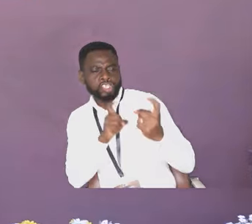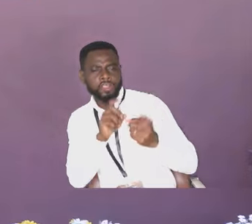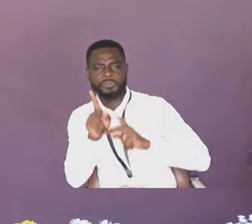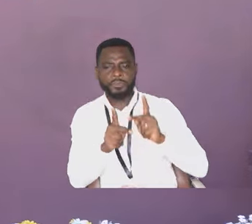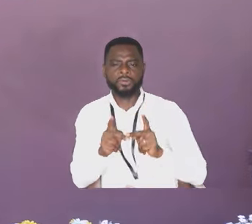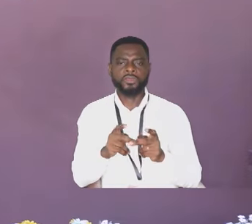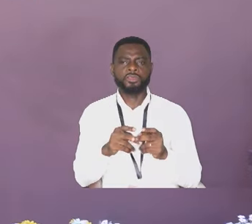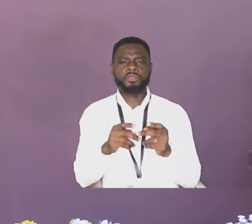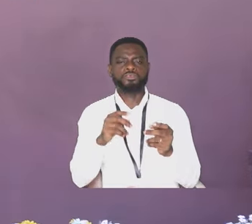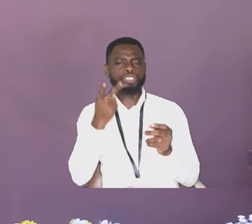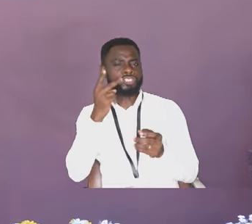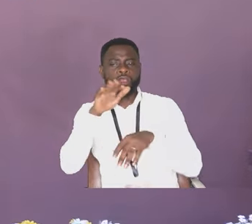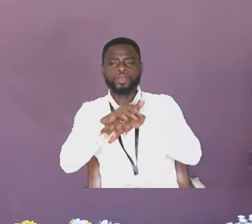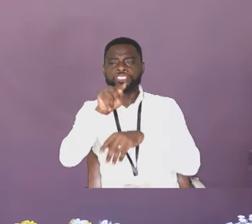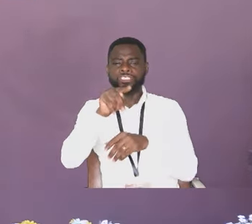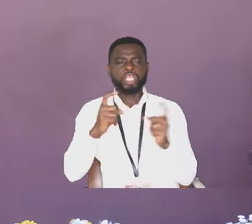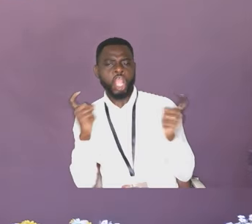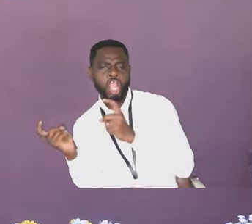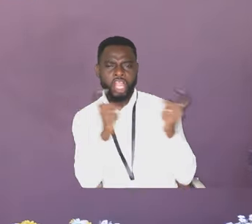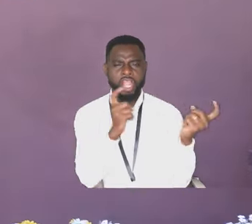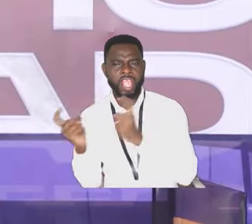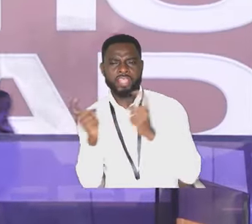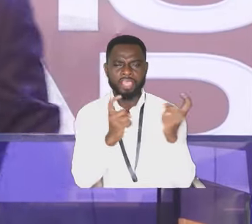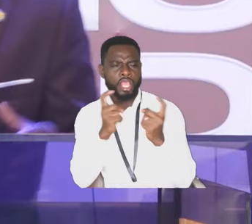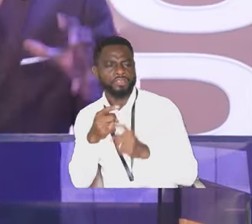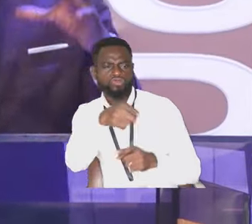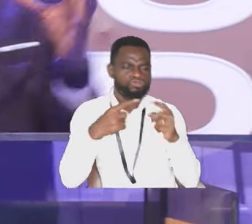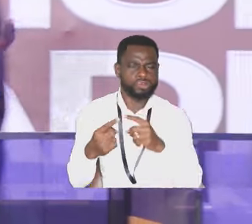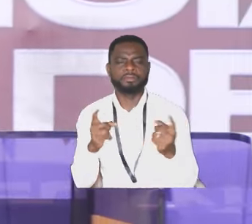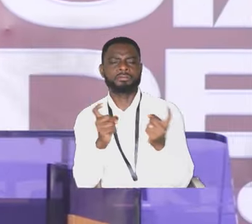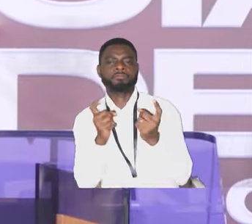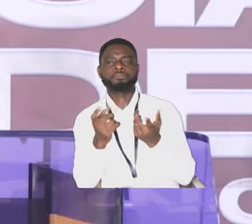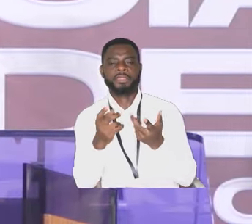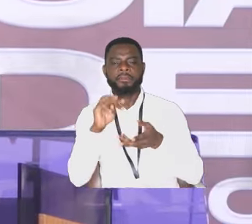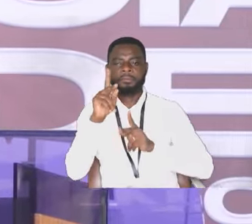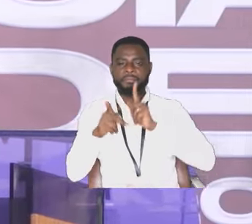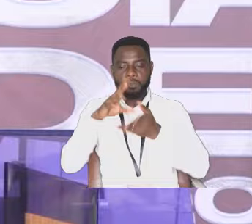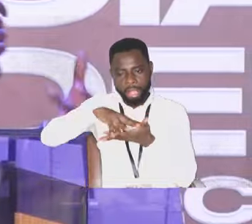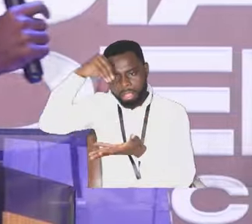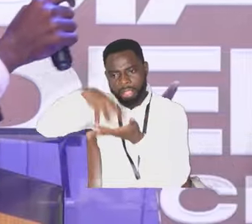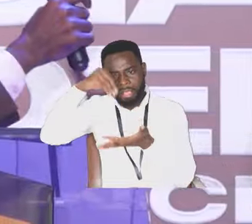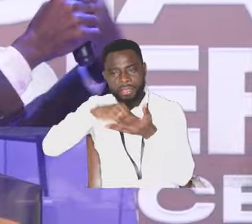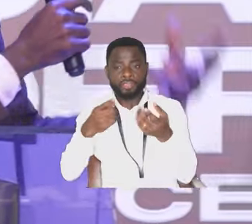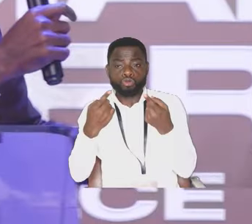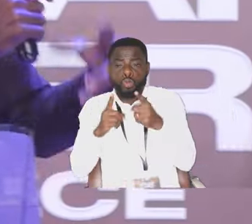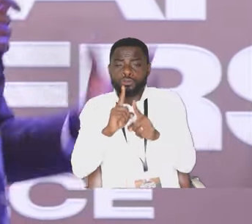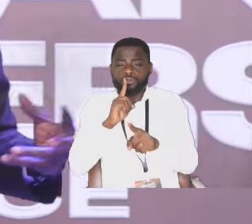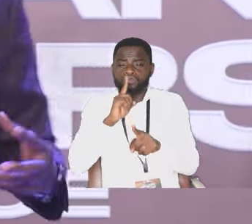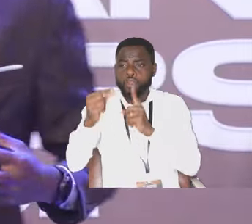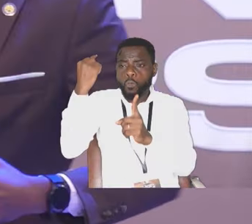on the TV, always they say that, so people are learning all these things. So the moment you just